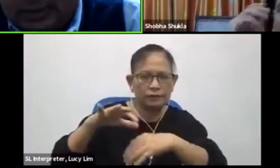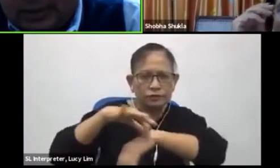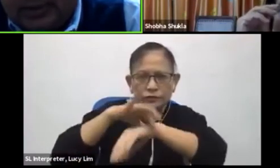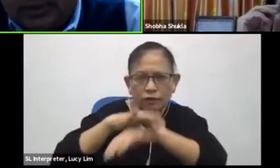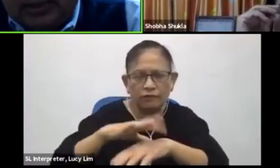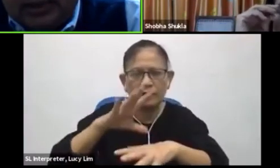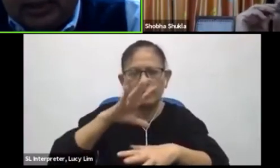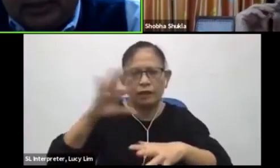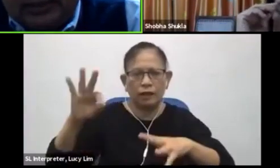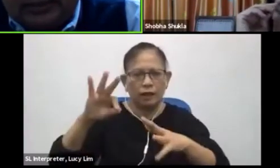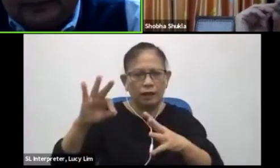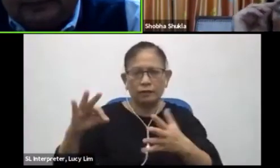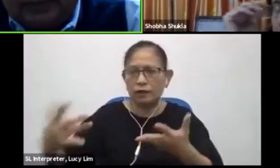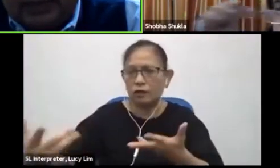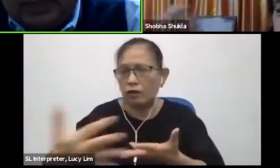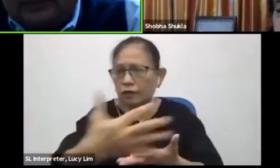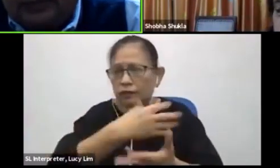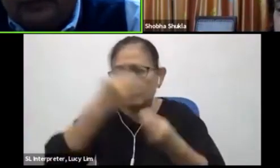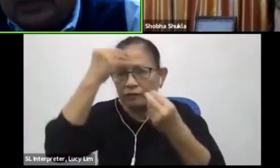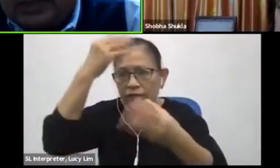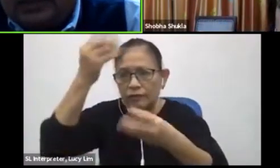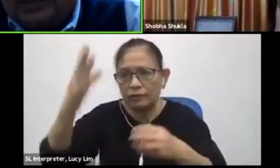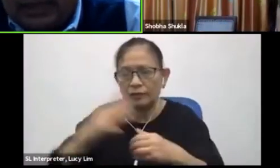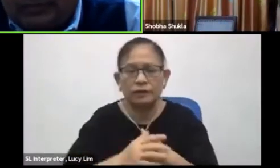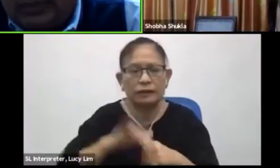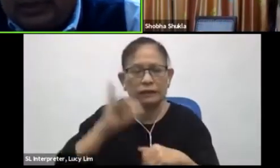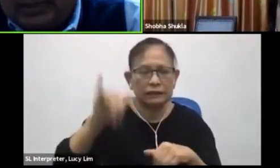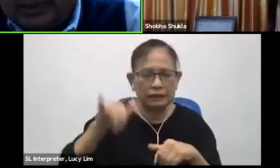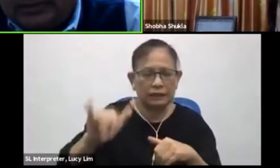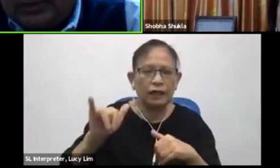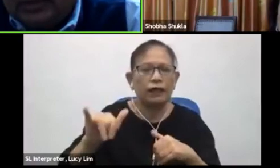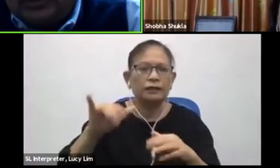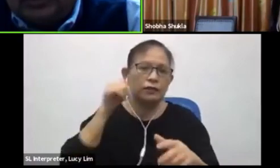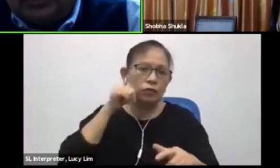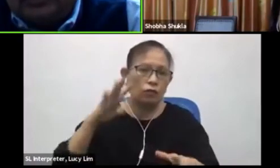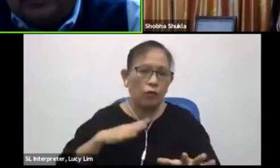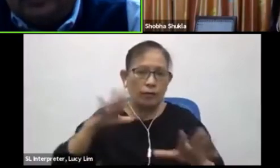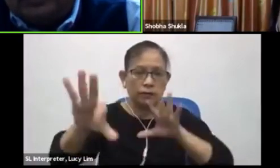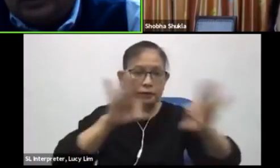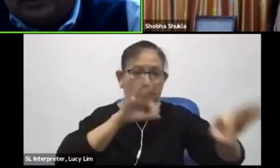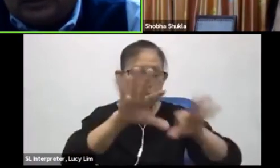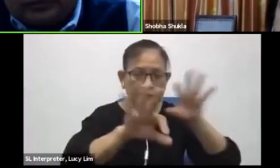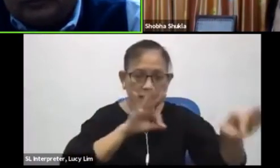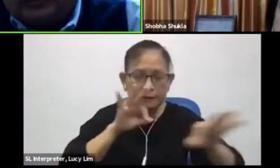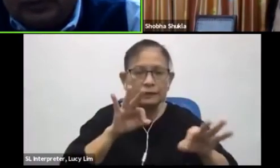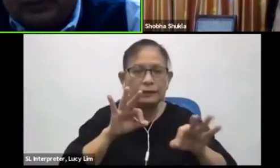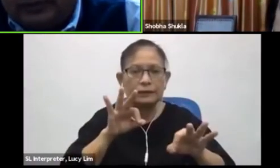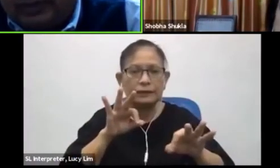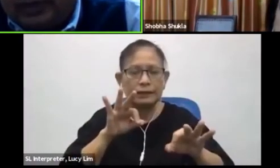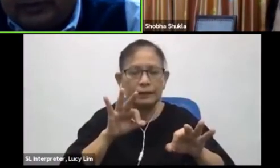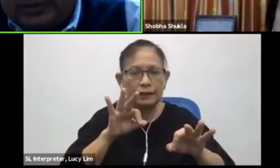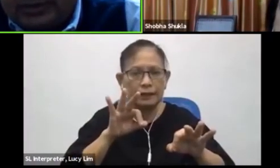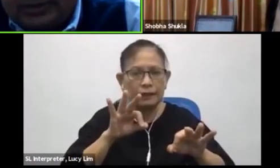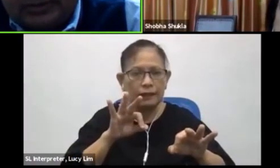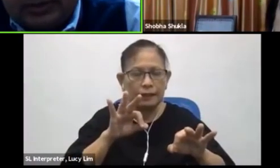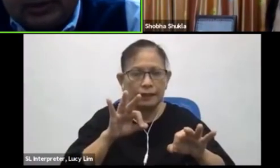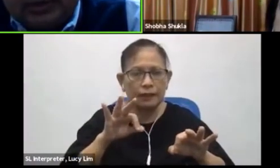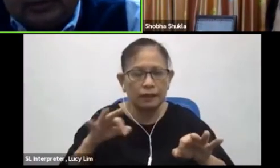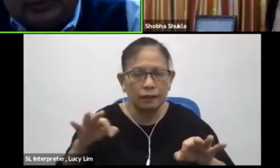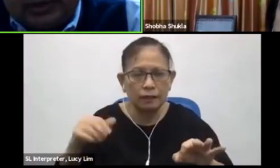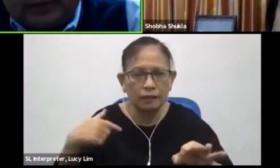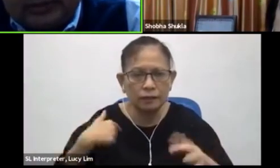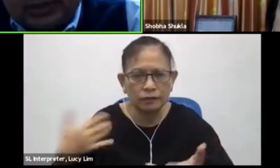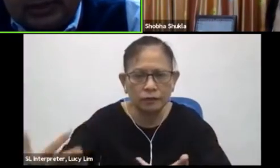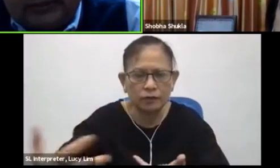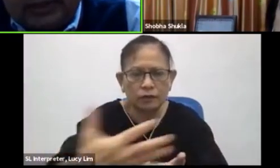sources. And the women were selected randomly, as I said. But we are collected through female researcher.